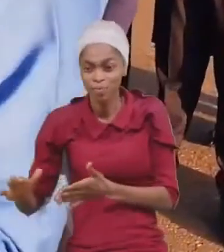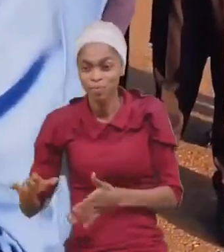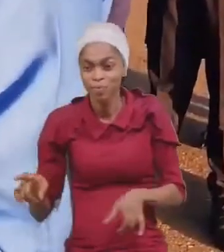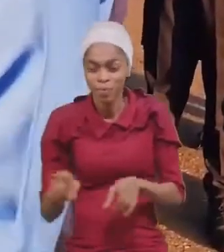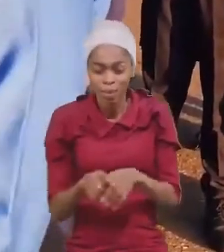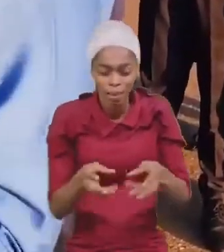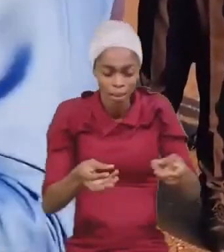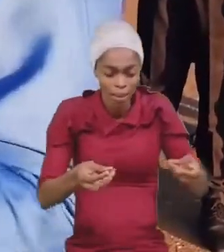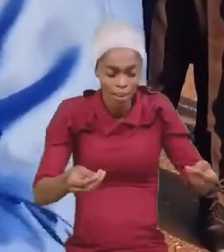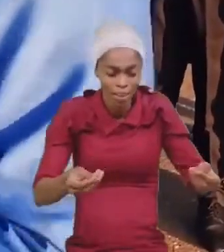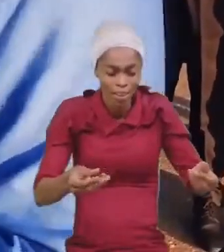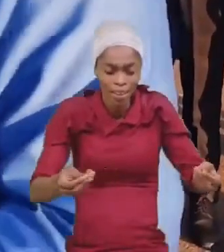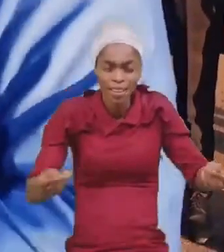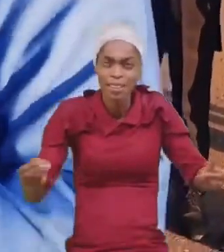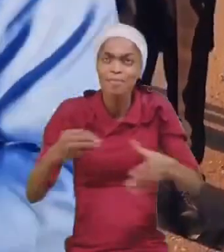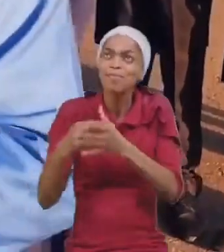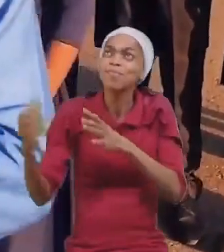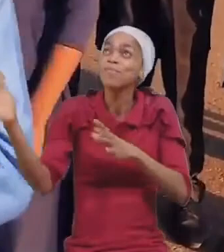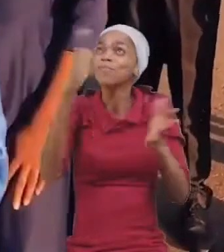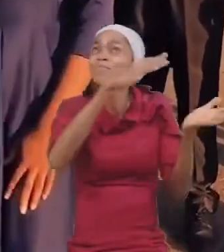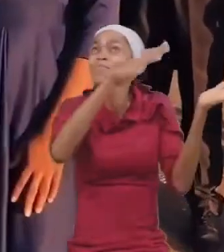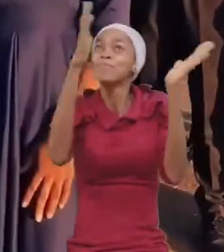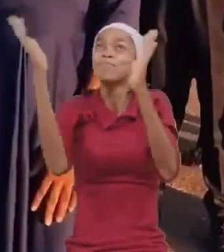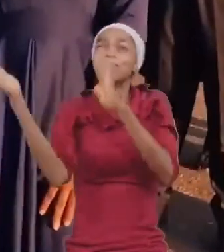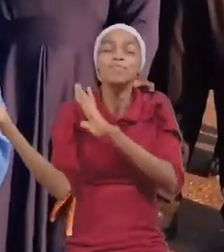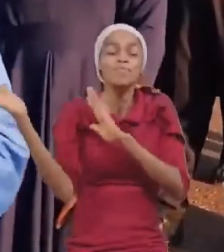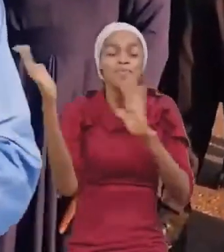like ashes in the wind.